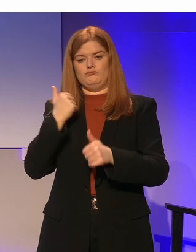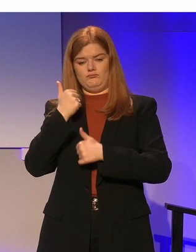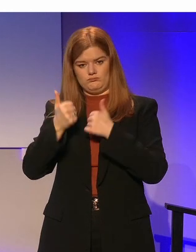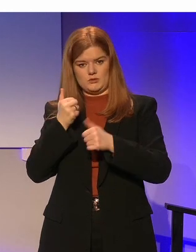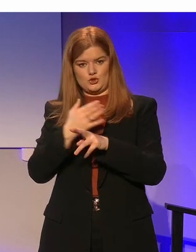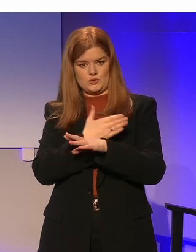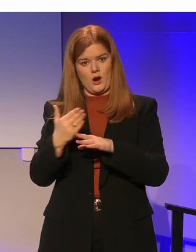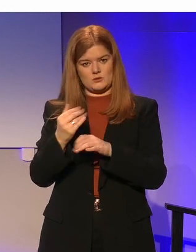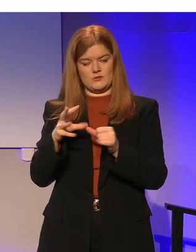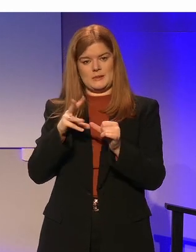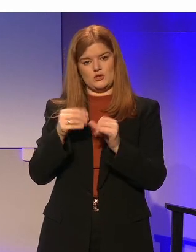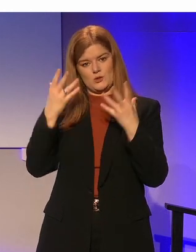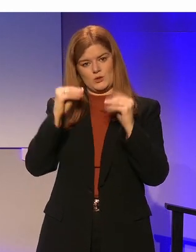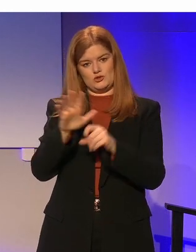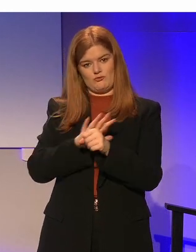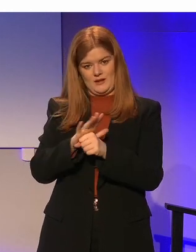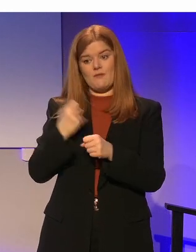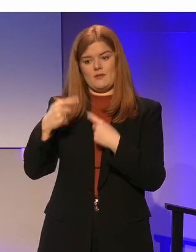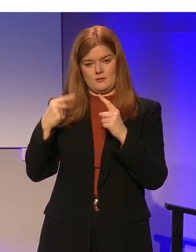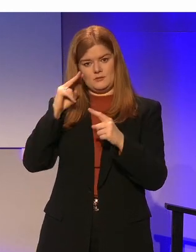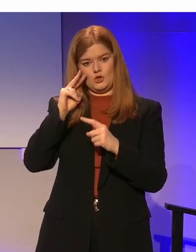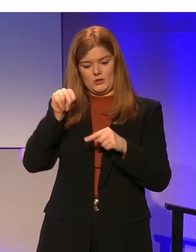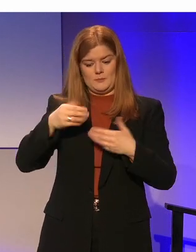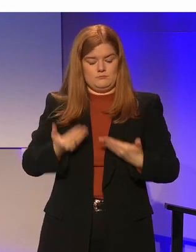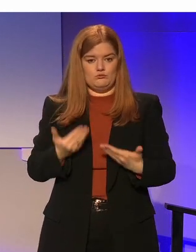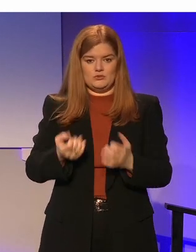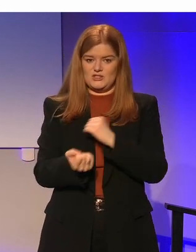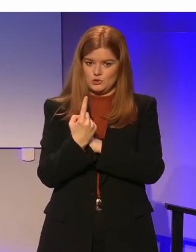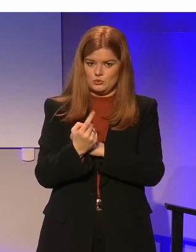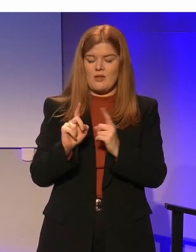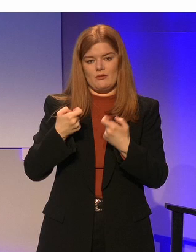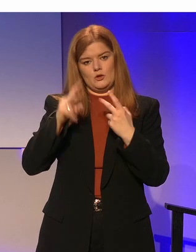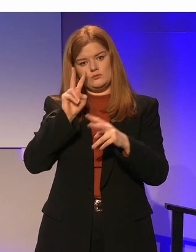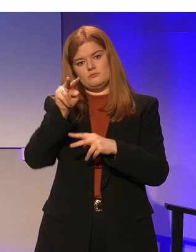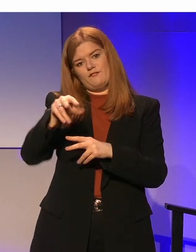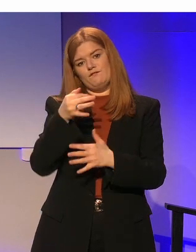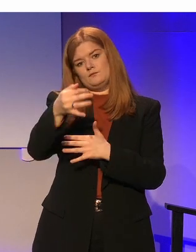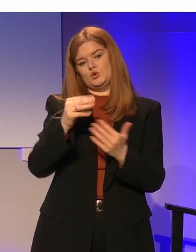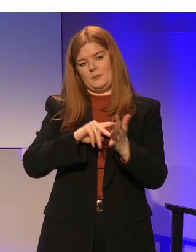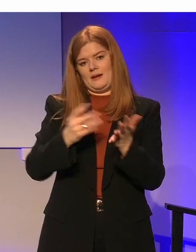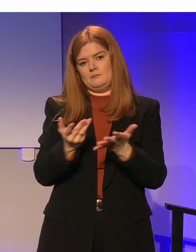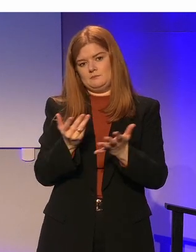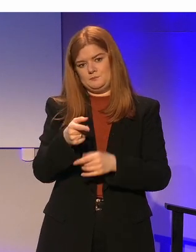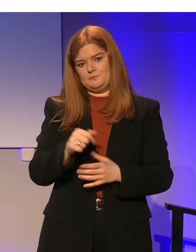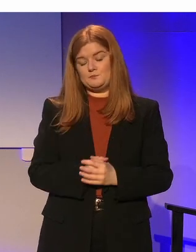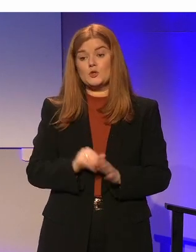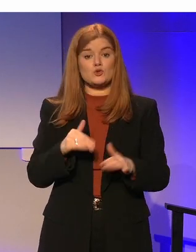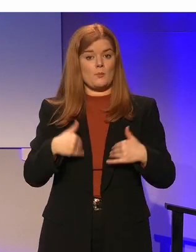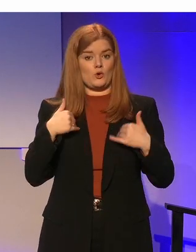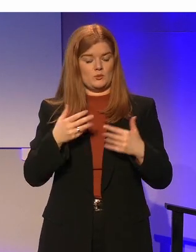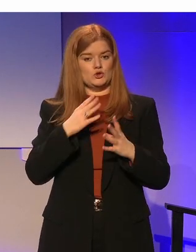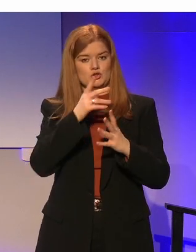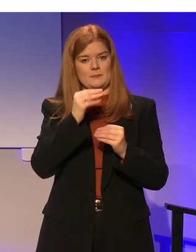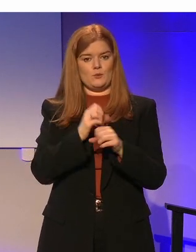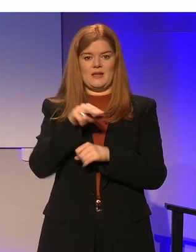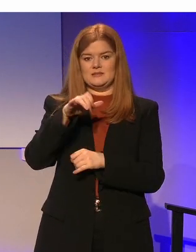with on the special education sector, then looking at present issues and looking to future plans. This morning we're going to be talking